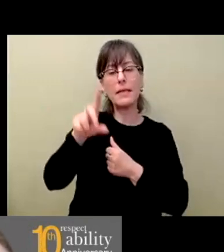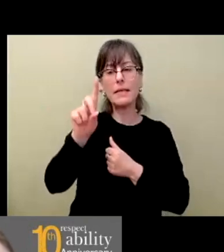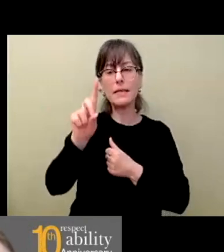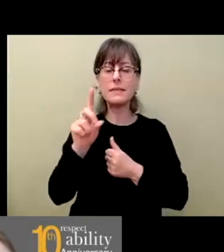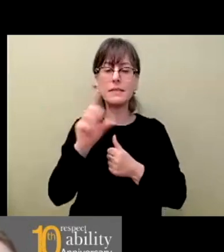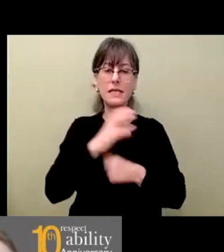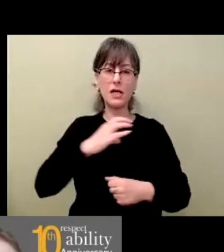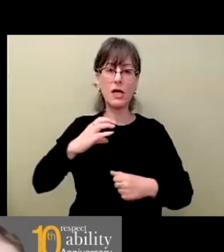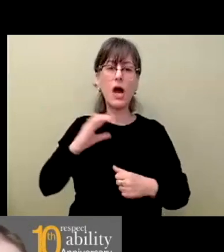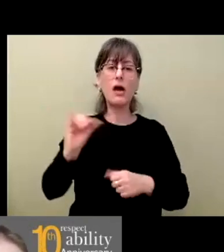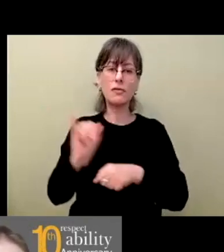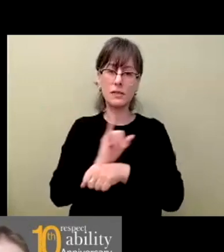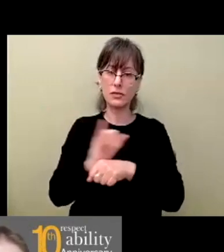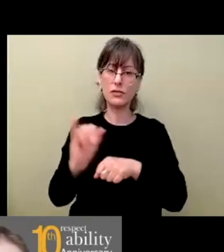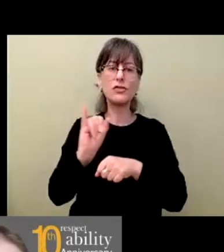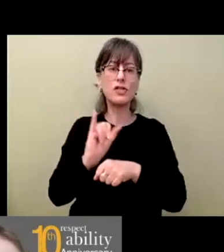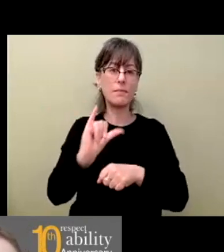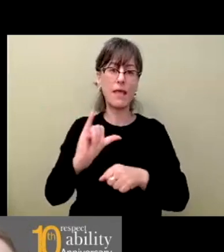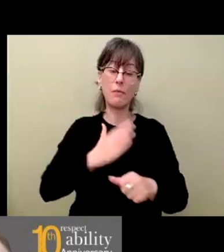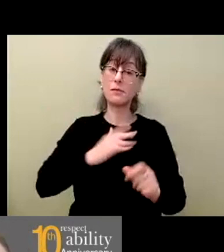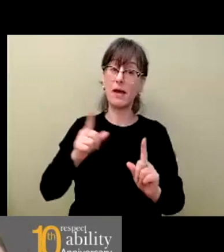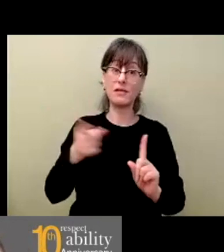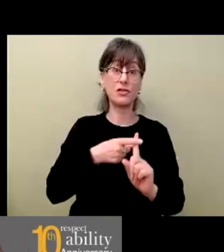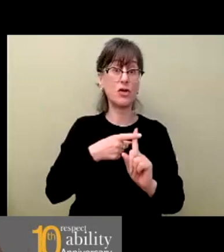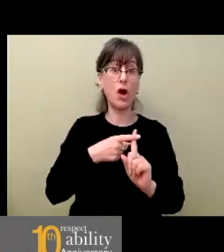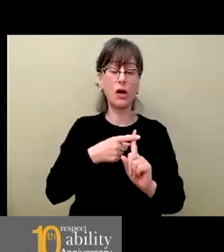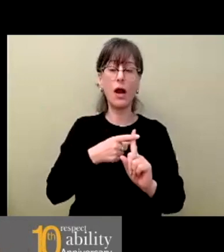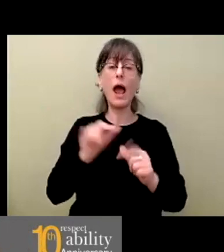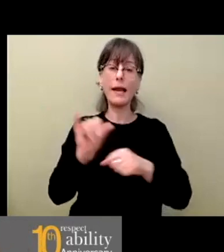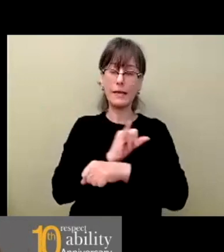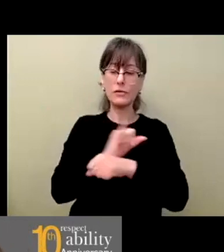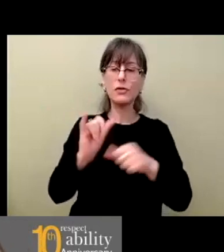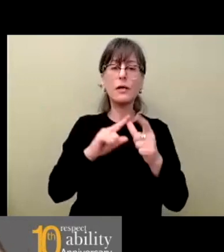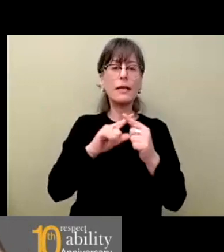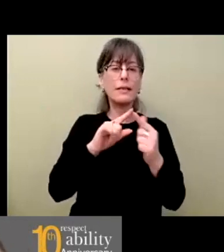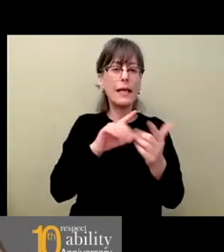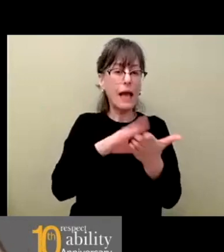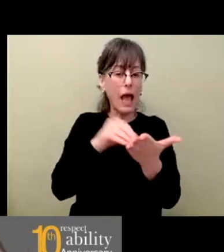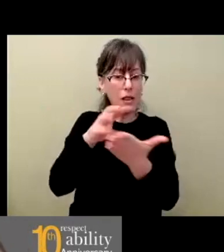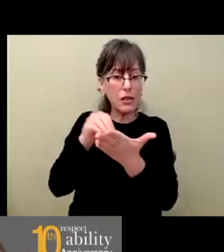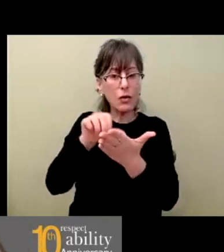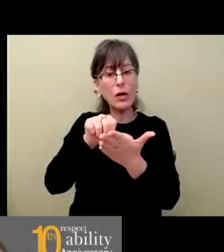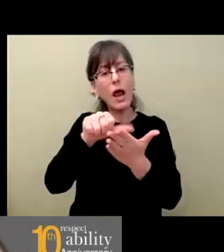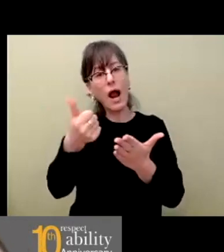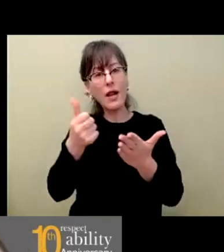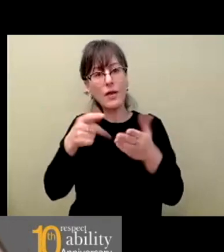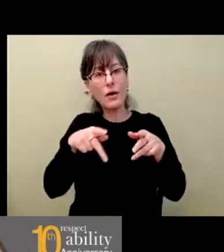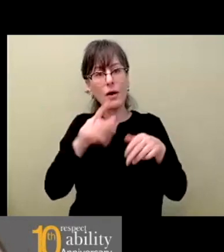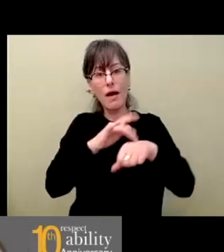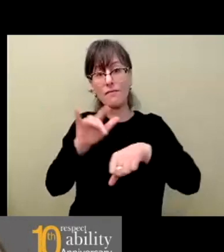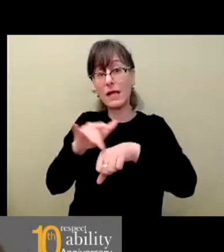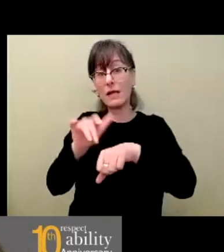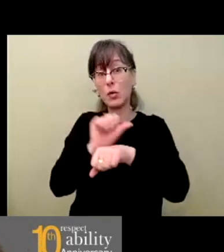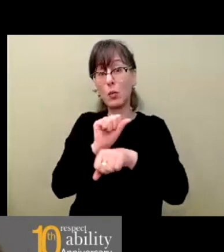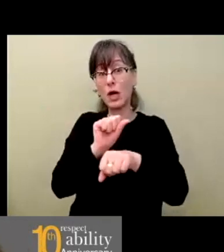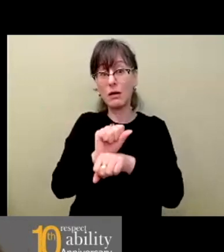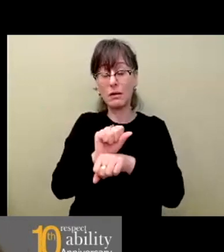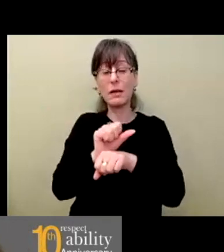That's how I got my foot in the door. I interned for an office, and then I learned about jobs that were available and then took them. I